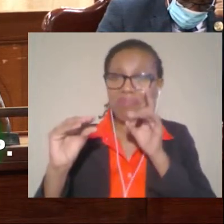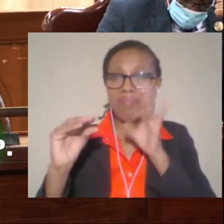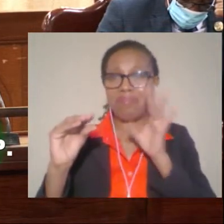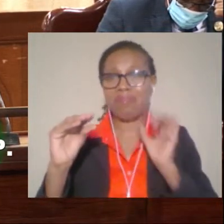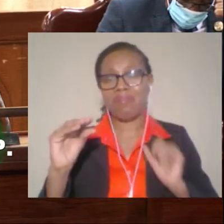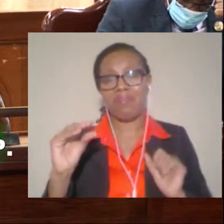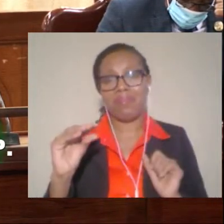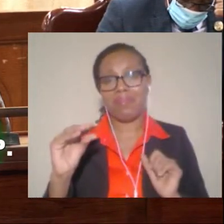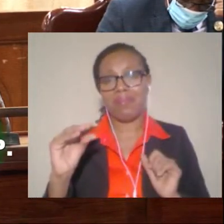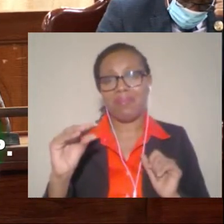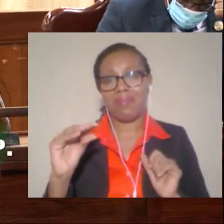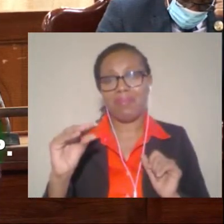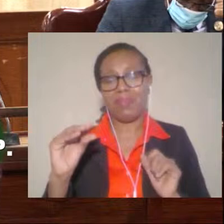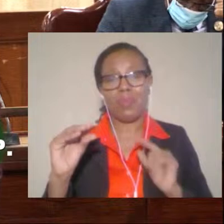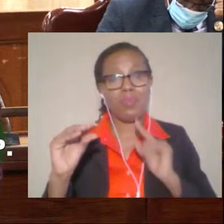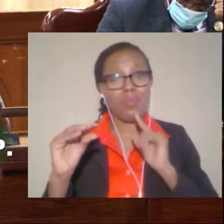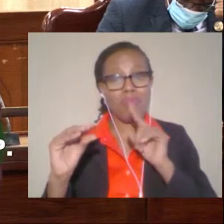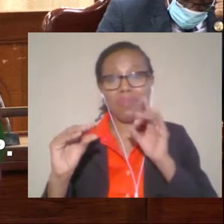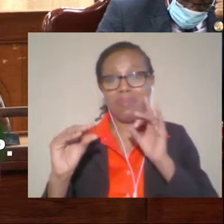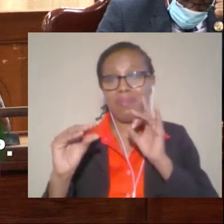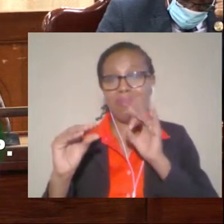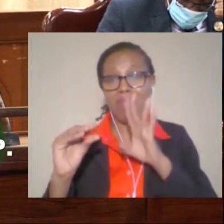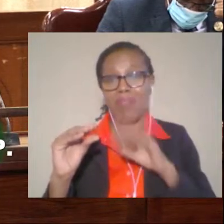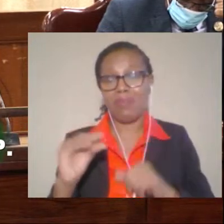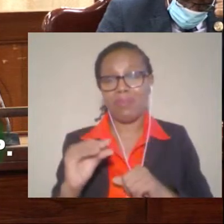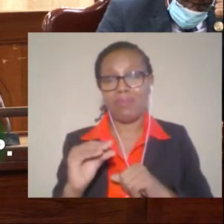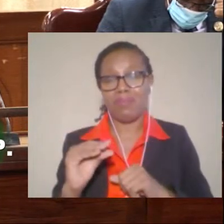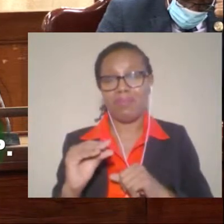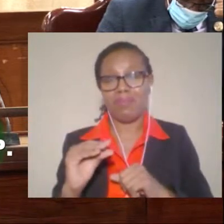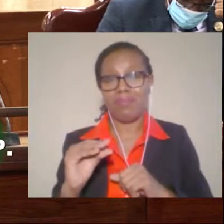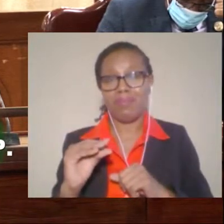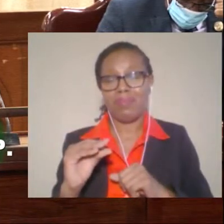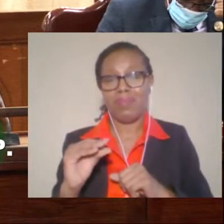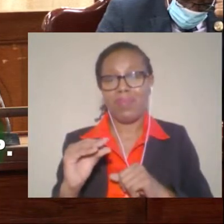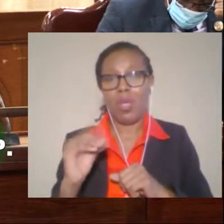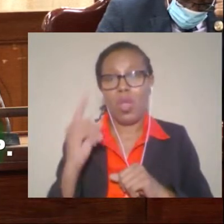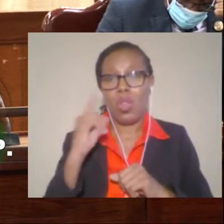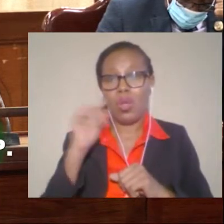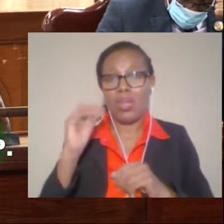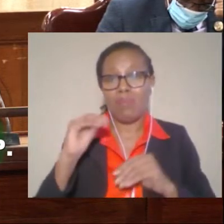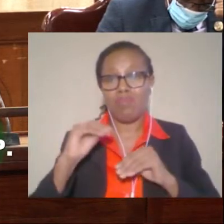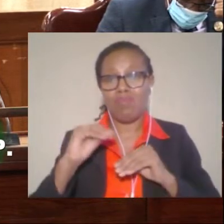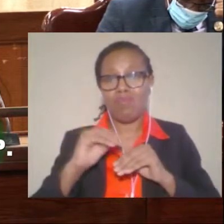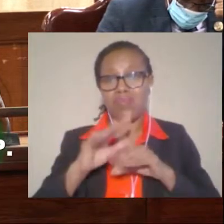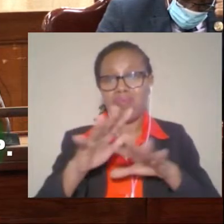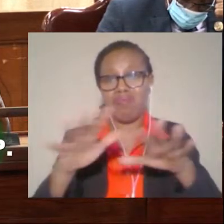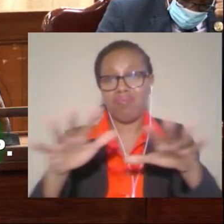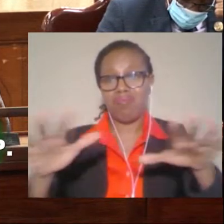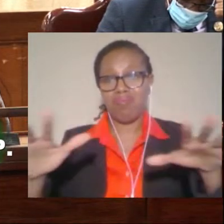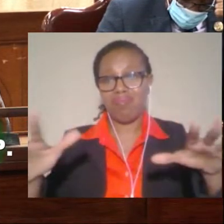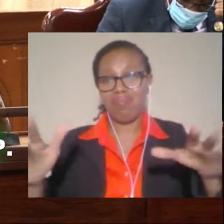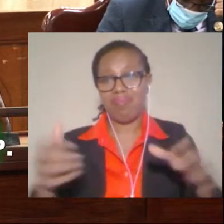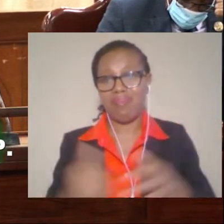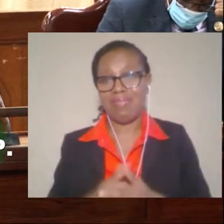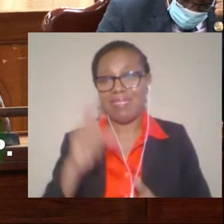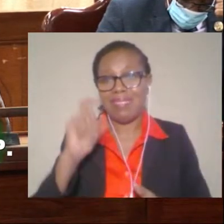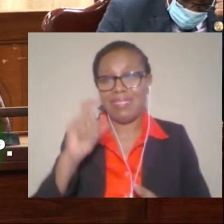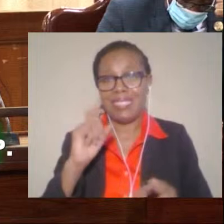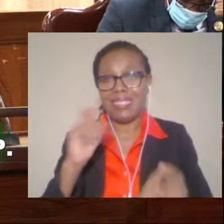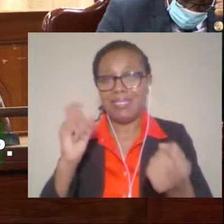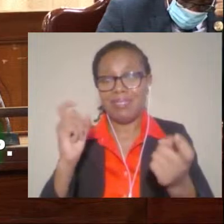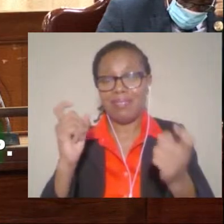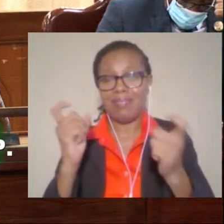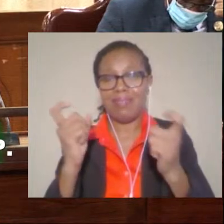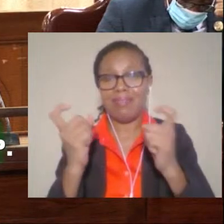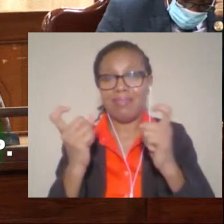a scourge that has to be remedied. John, just take up a man